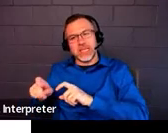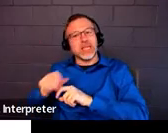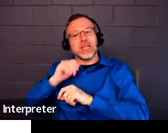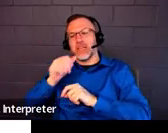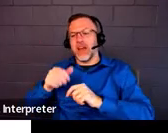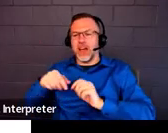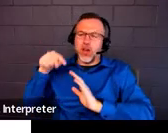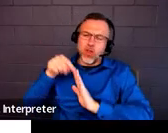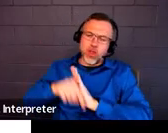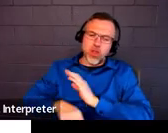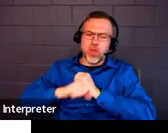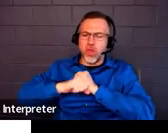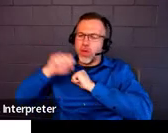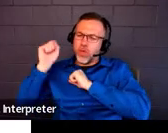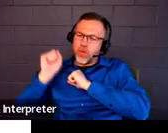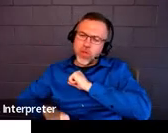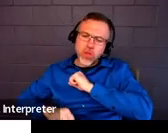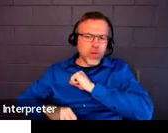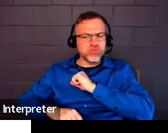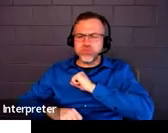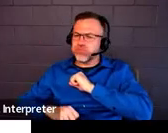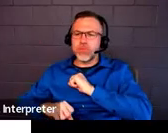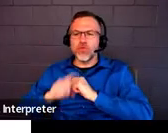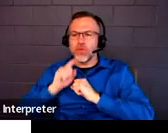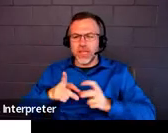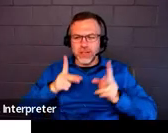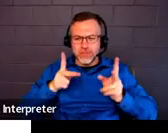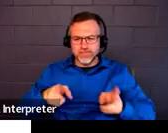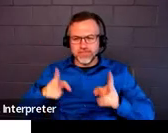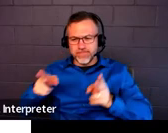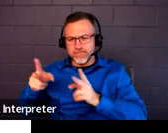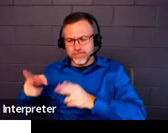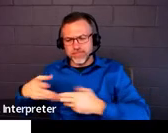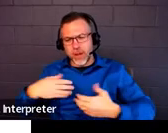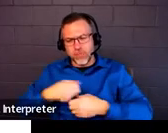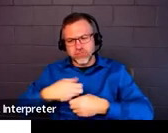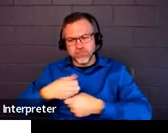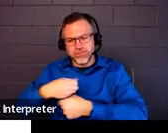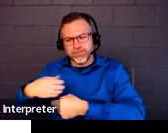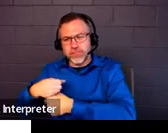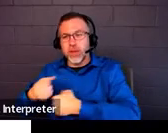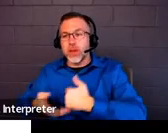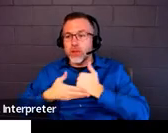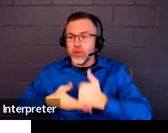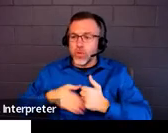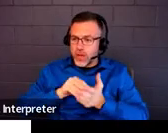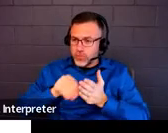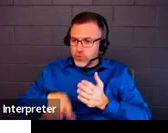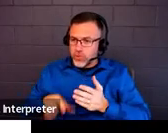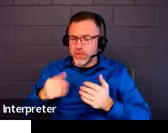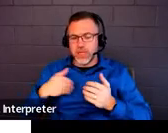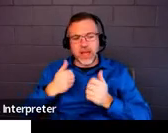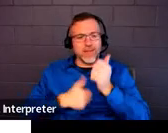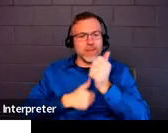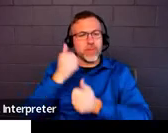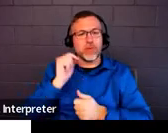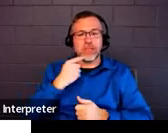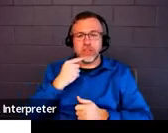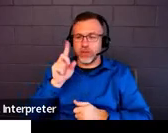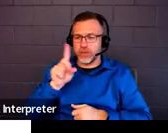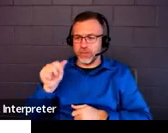in depth and complexity to help our students with the most significant cognitive disabilities